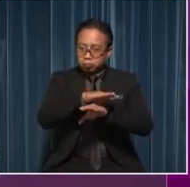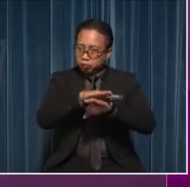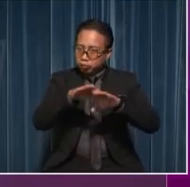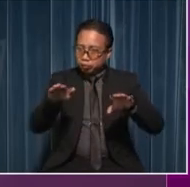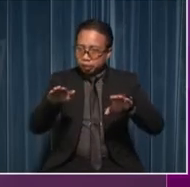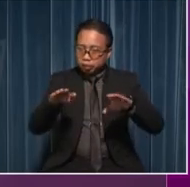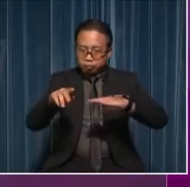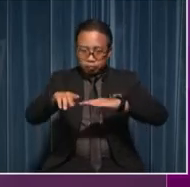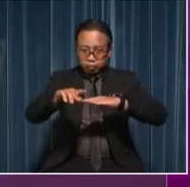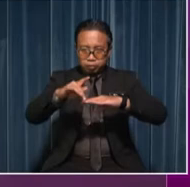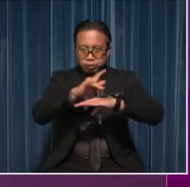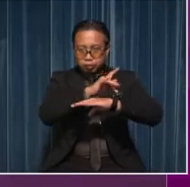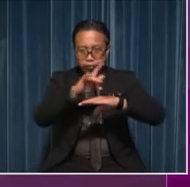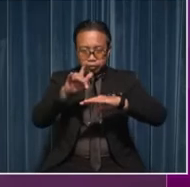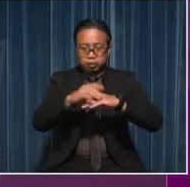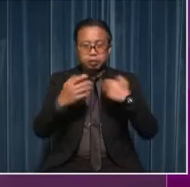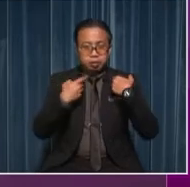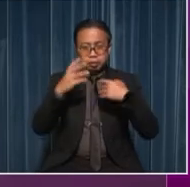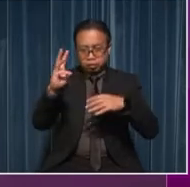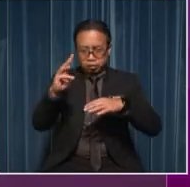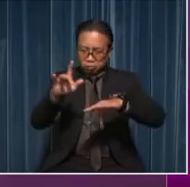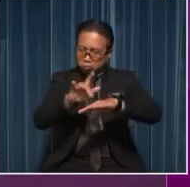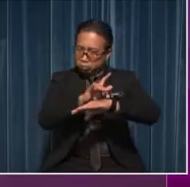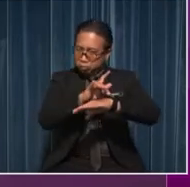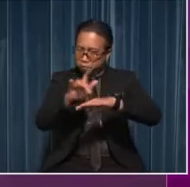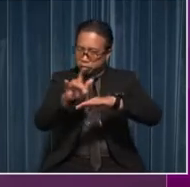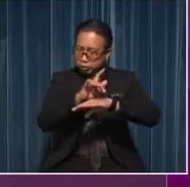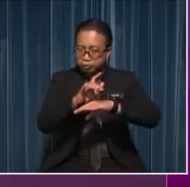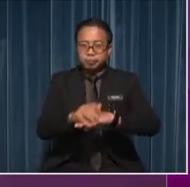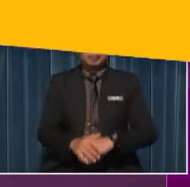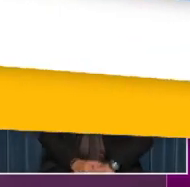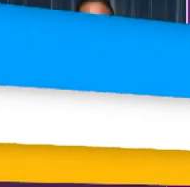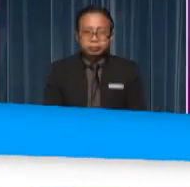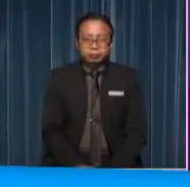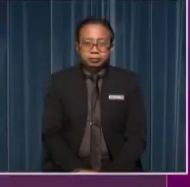square prism has 6 flat surfaces.